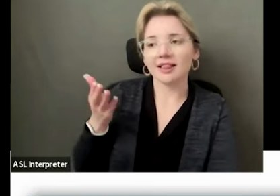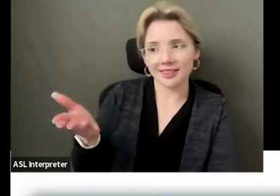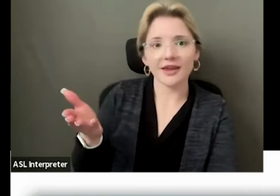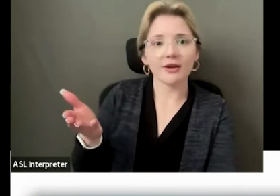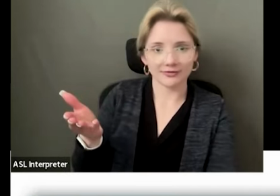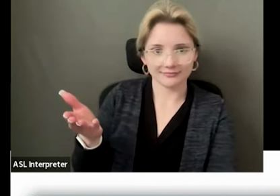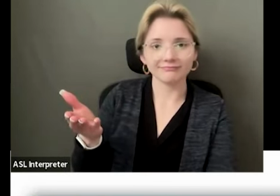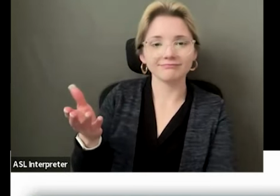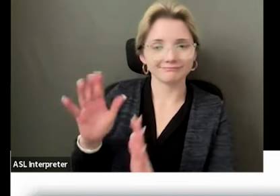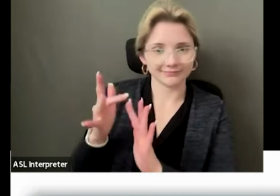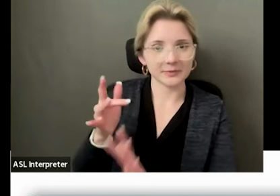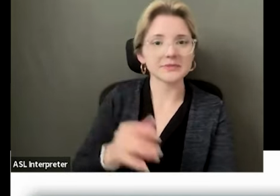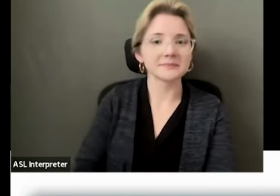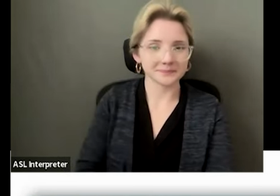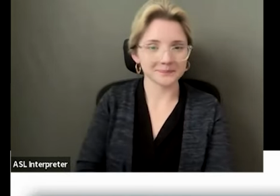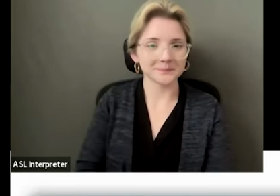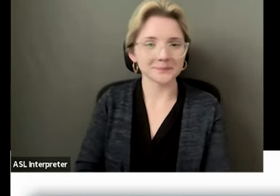available to us to share, this is where we'll post it.